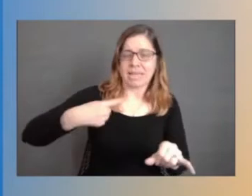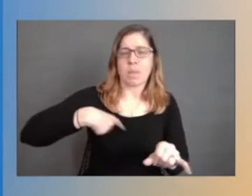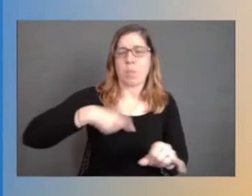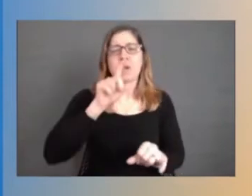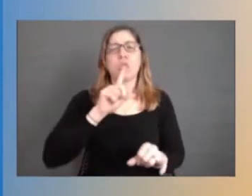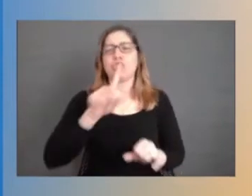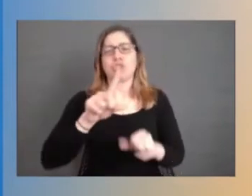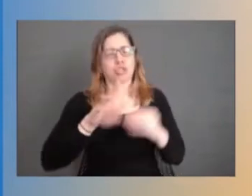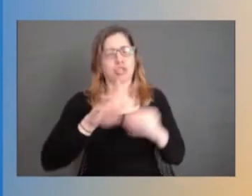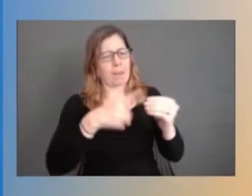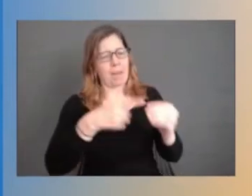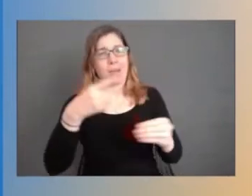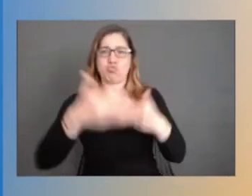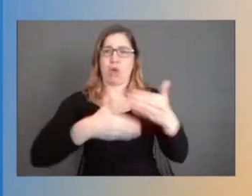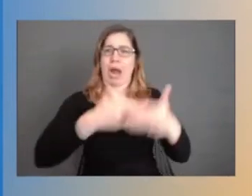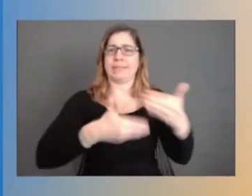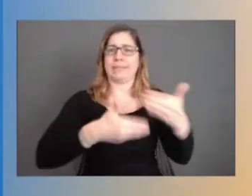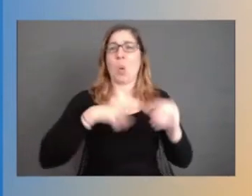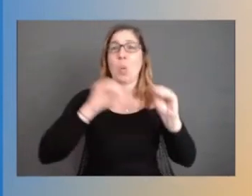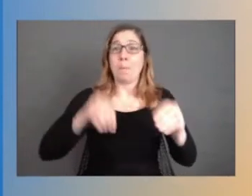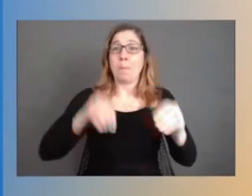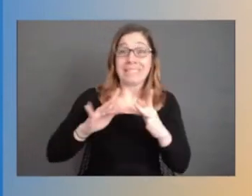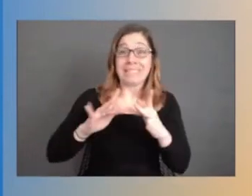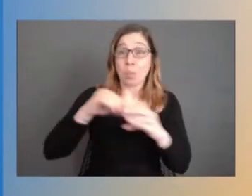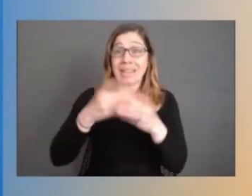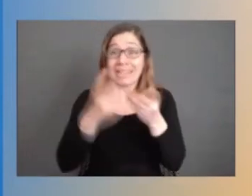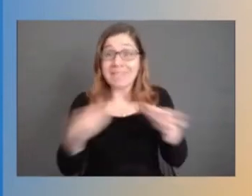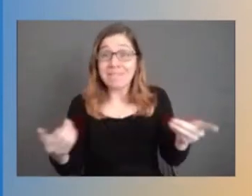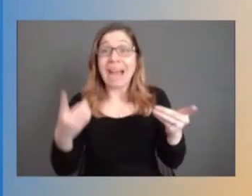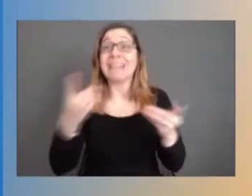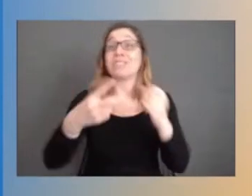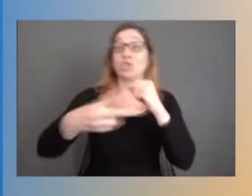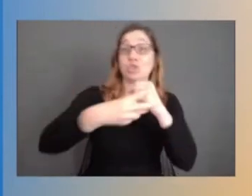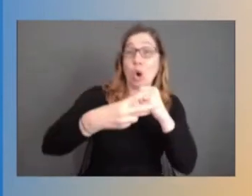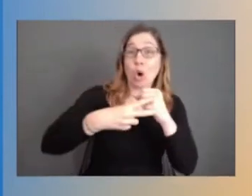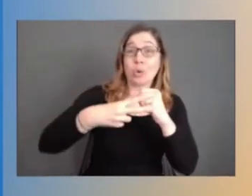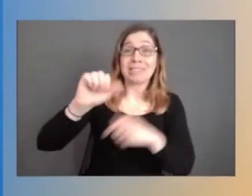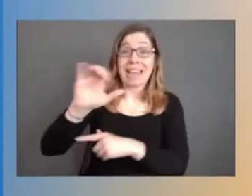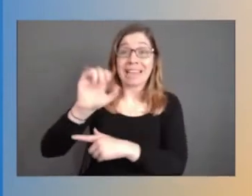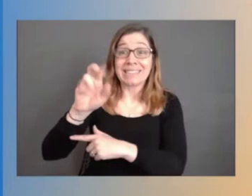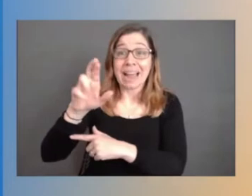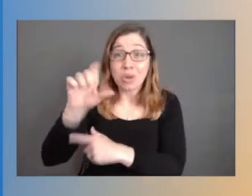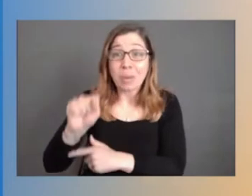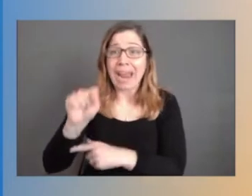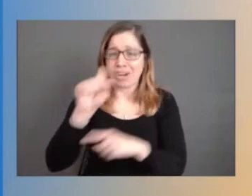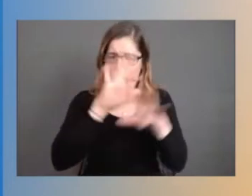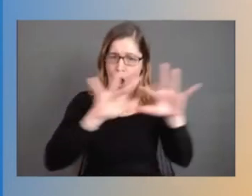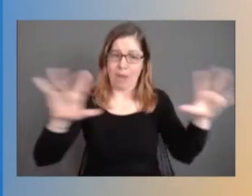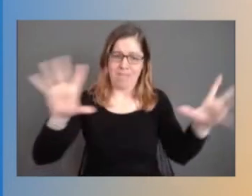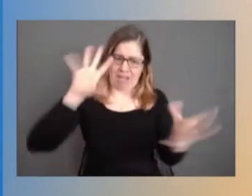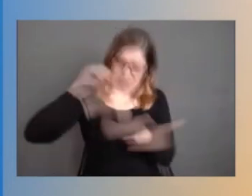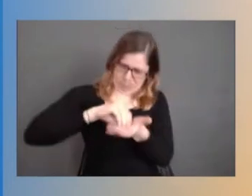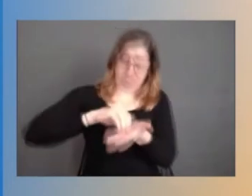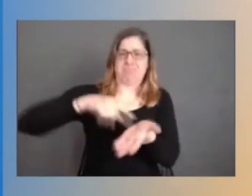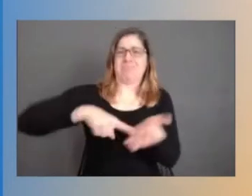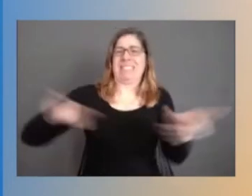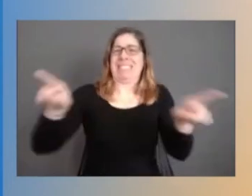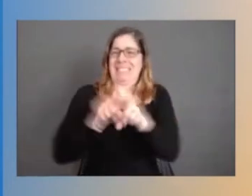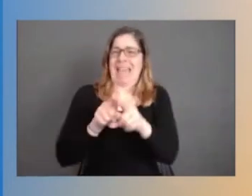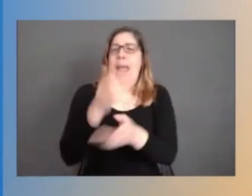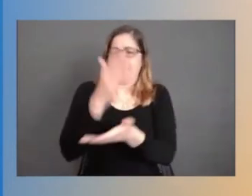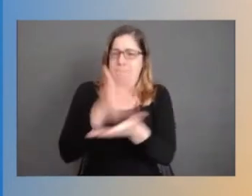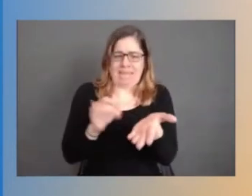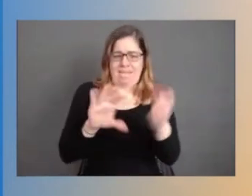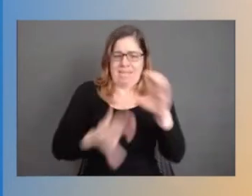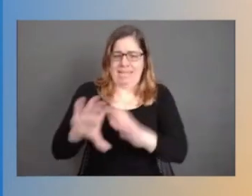networking devices and storage accelerators and things like that all in the same piece of silicon. This helps to drive cost down, power consumption